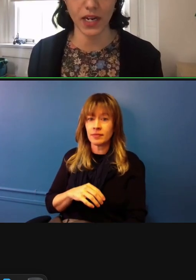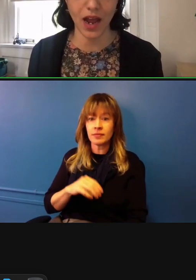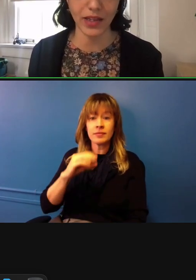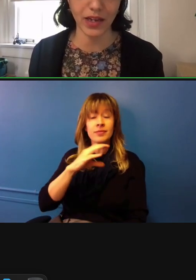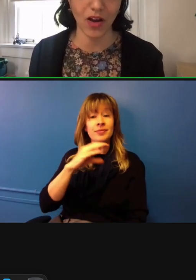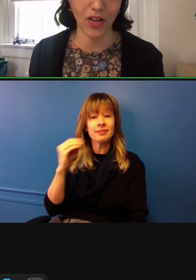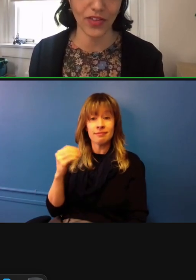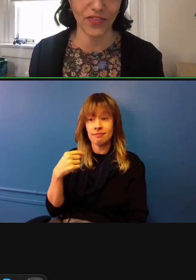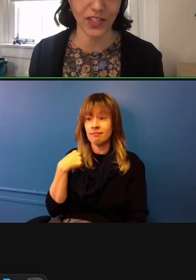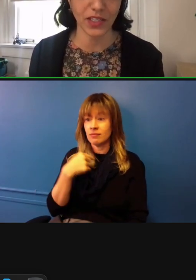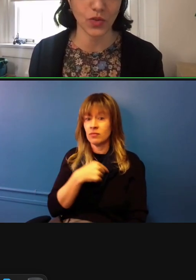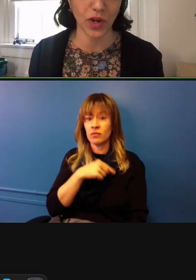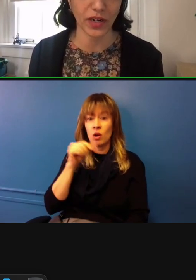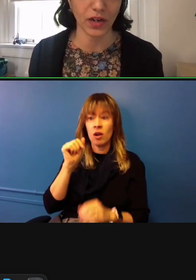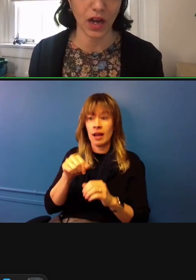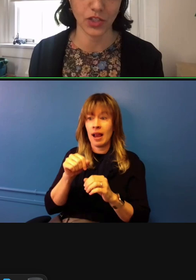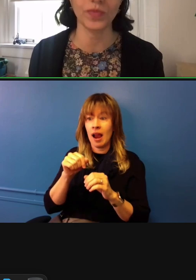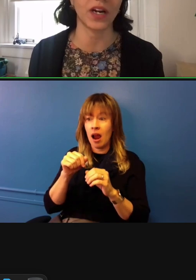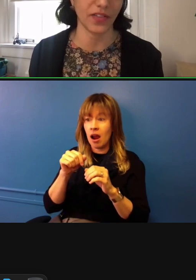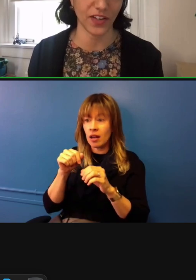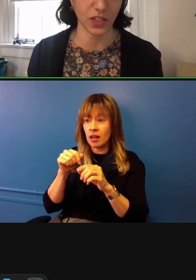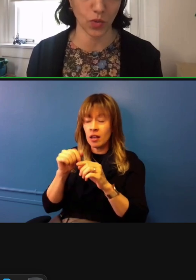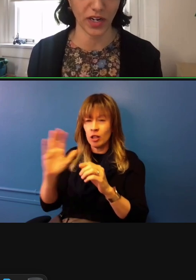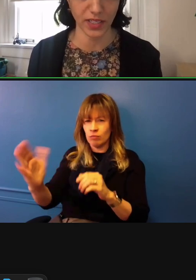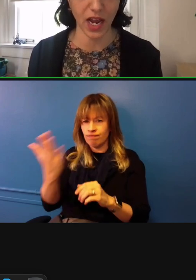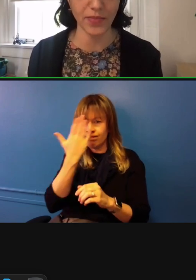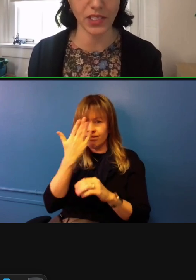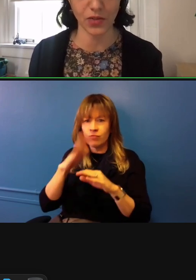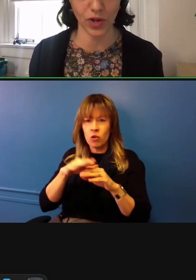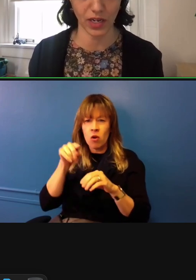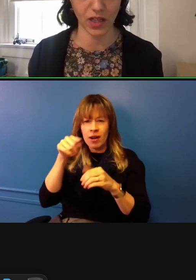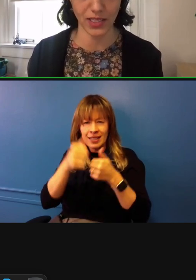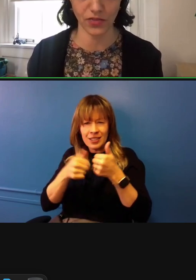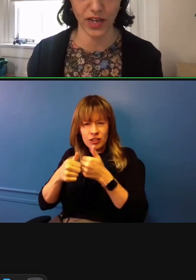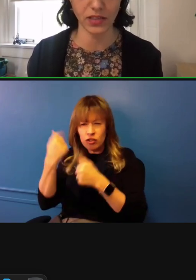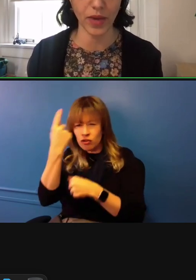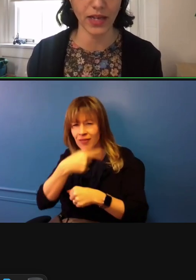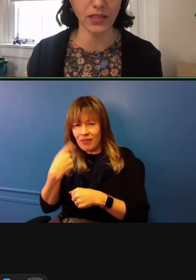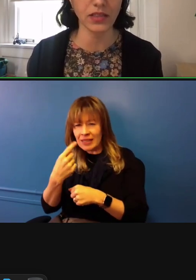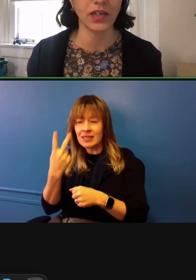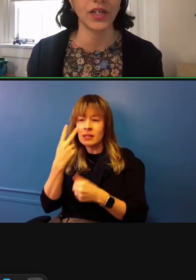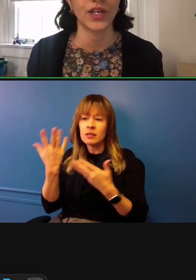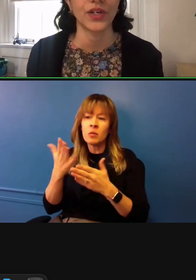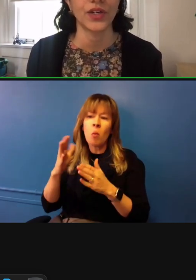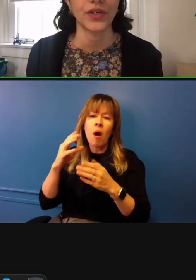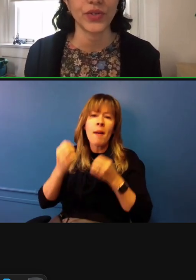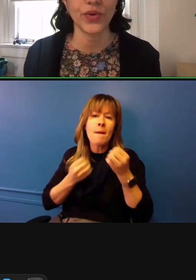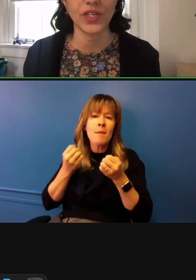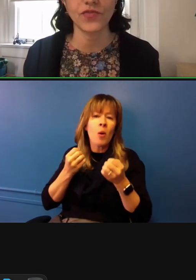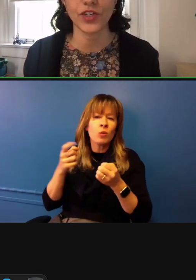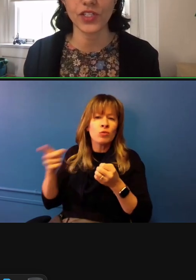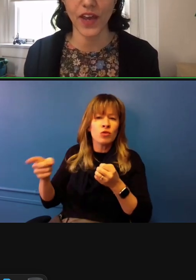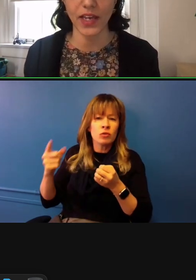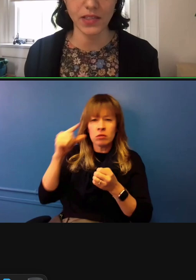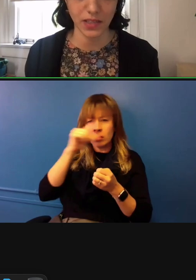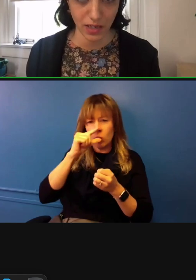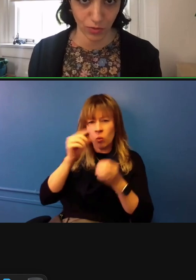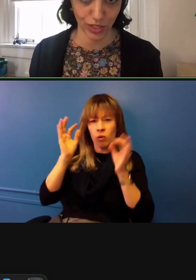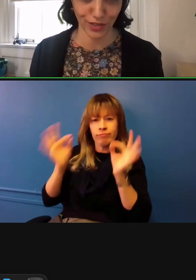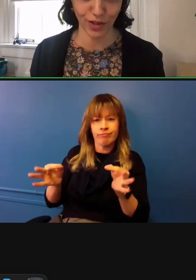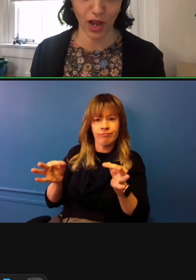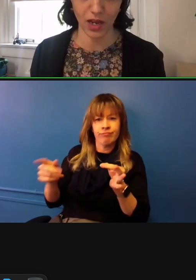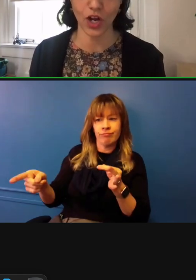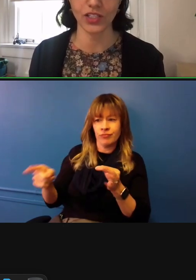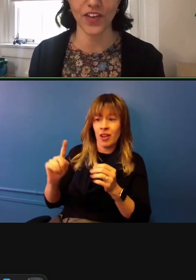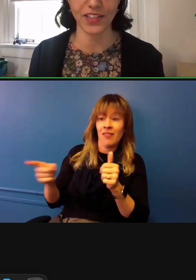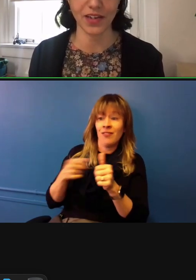And we can highlight on the faces zoom in on the faces one at a time and see what it classifies them as. So this first face,